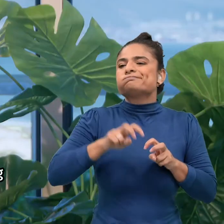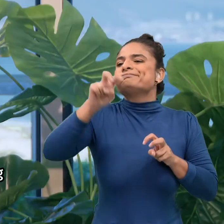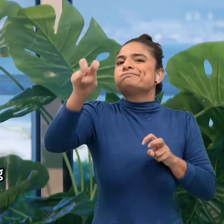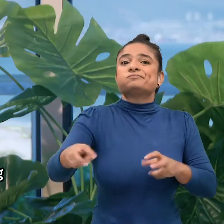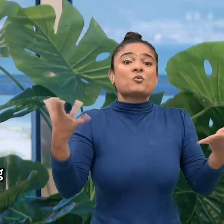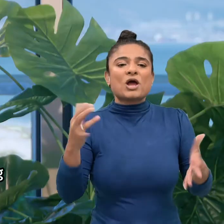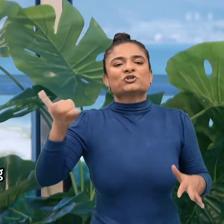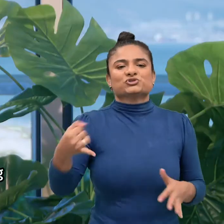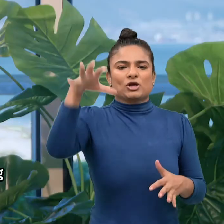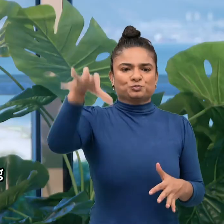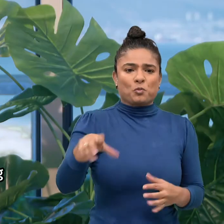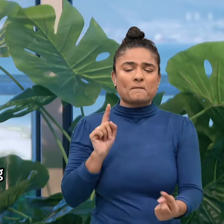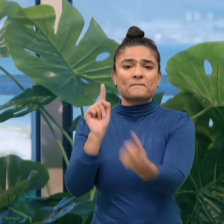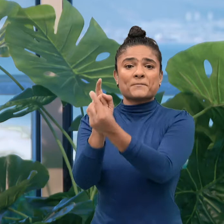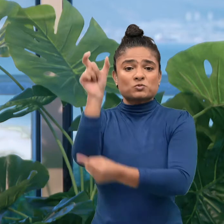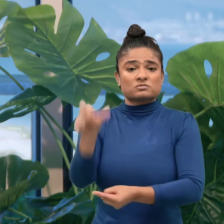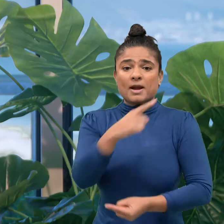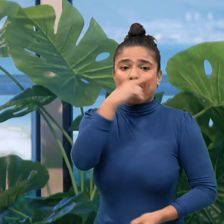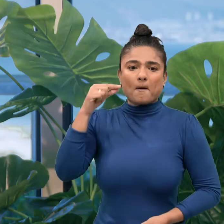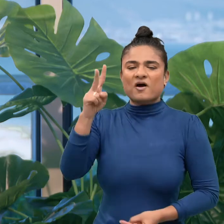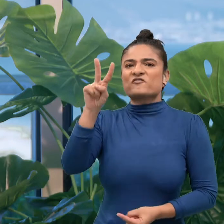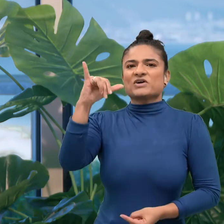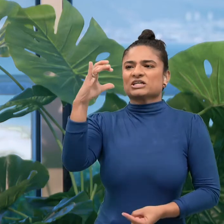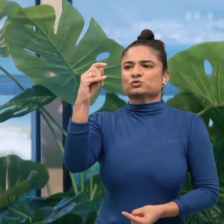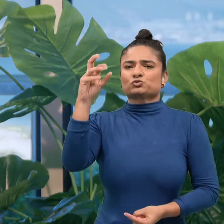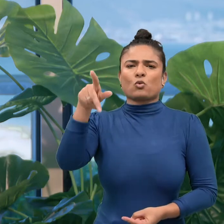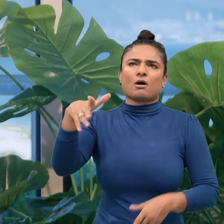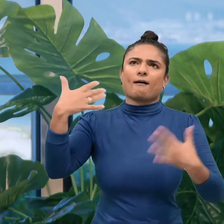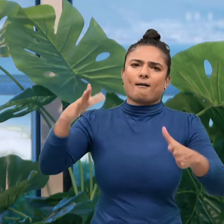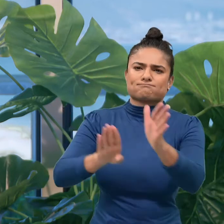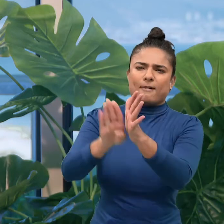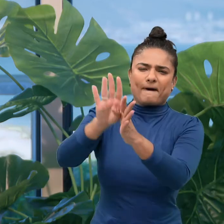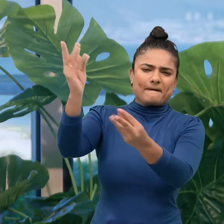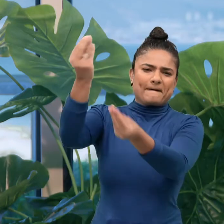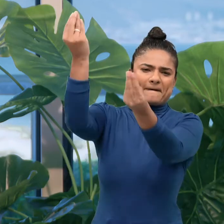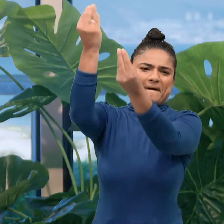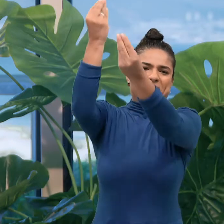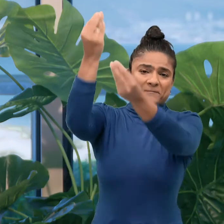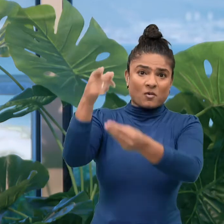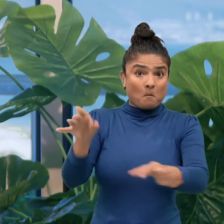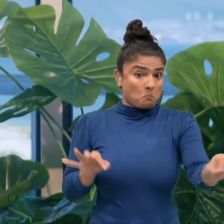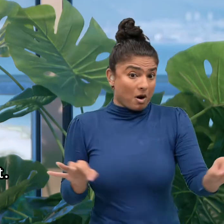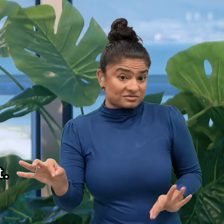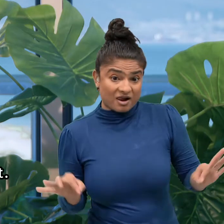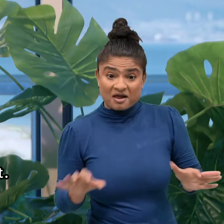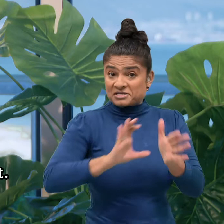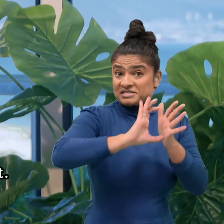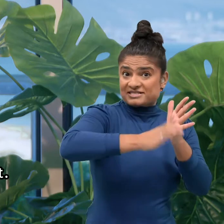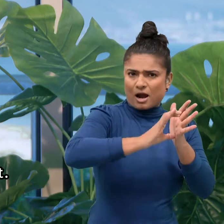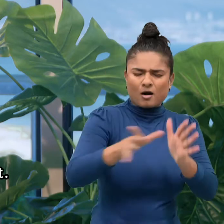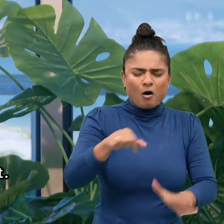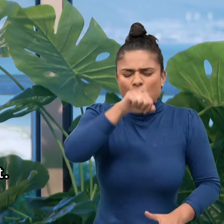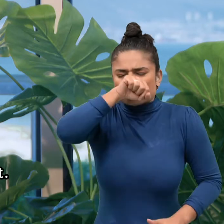En nou reis ons na Johannesburg om die jong opkomende ster te ontmoet met die naam van Victoria Giuricich, 'n